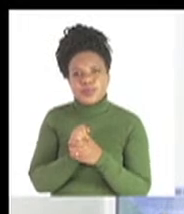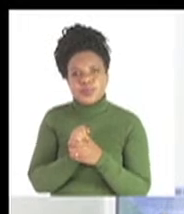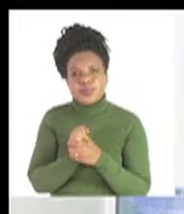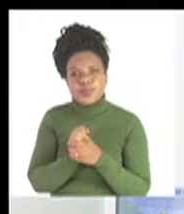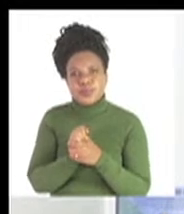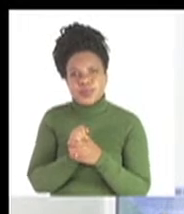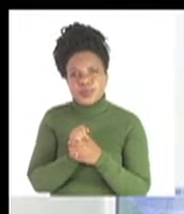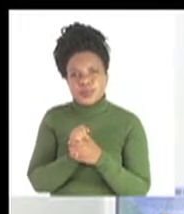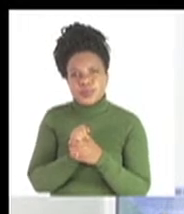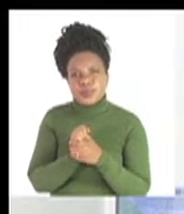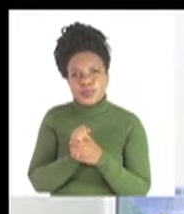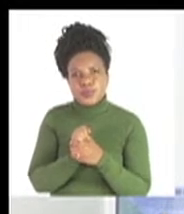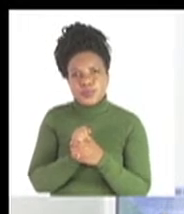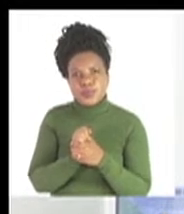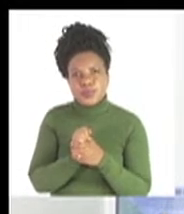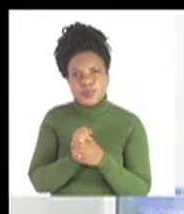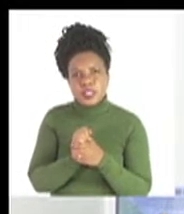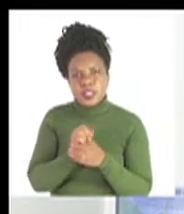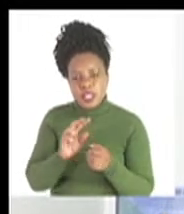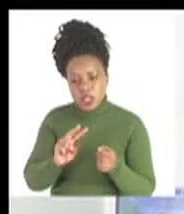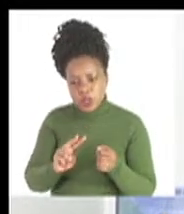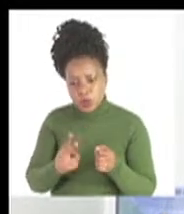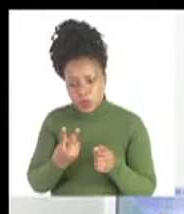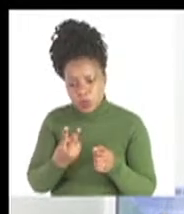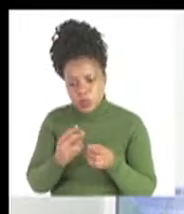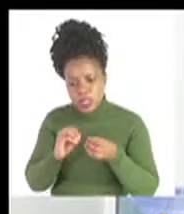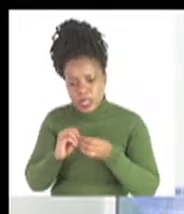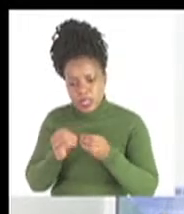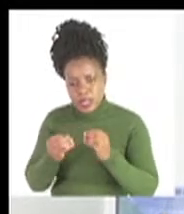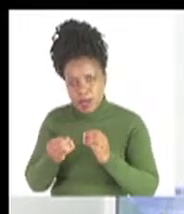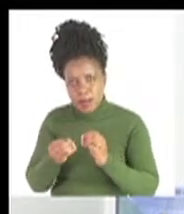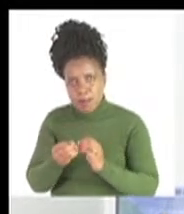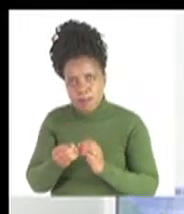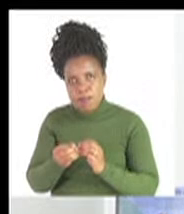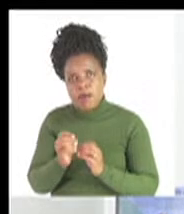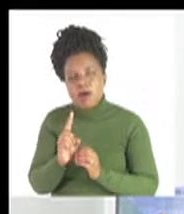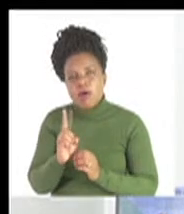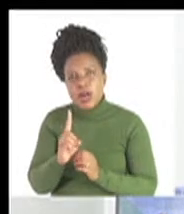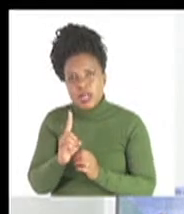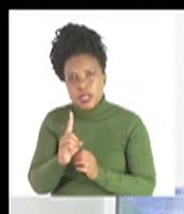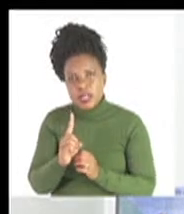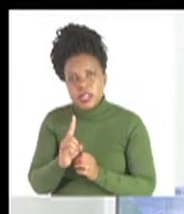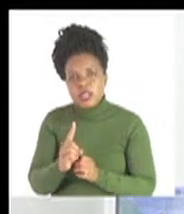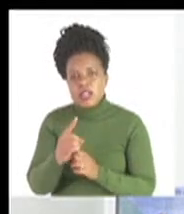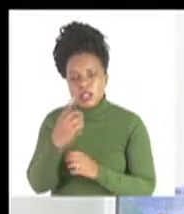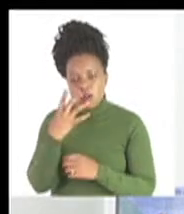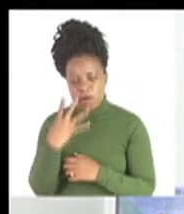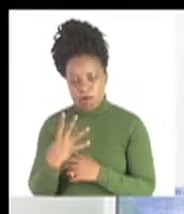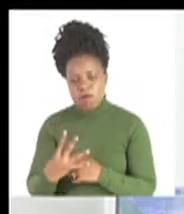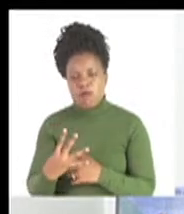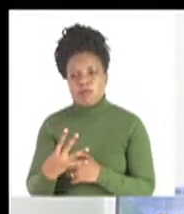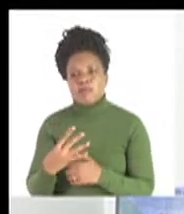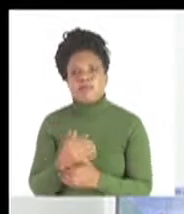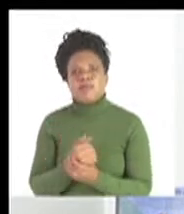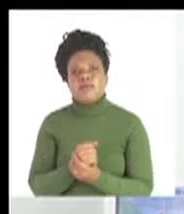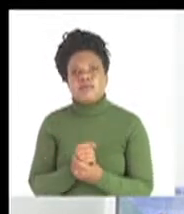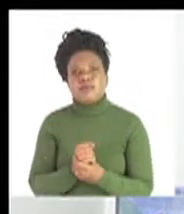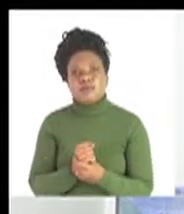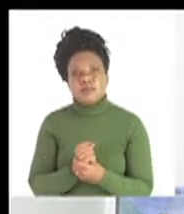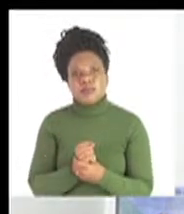times 2 to give you a 4. A